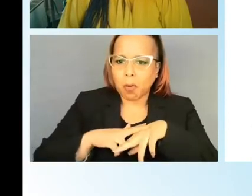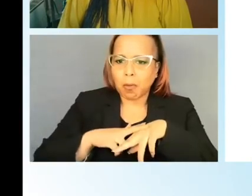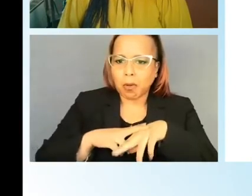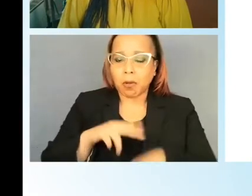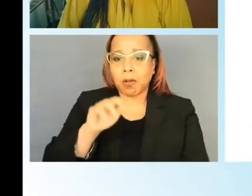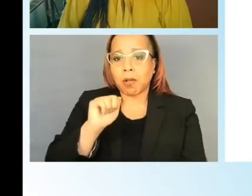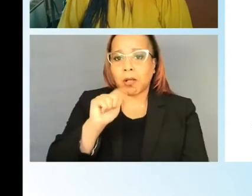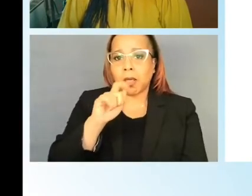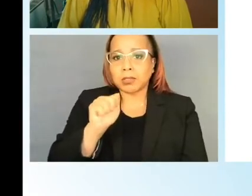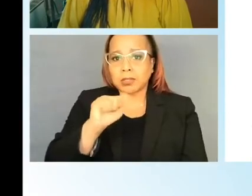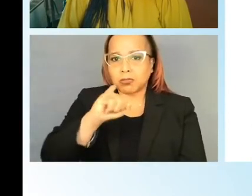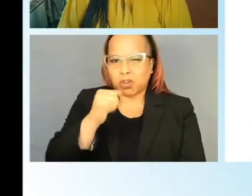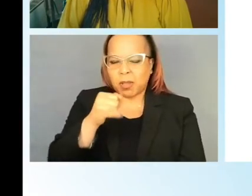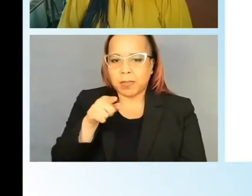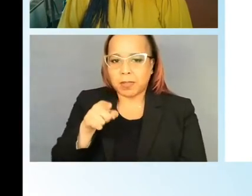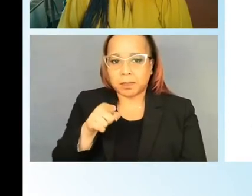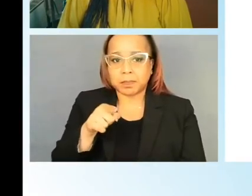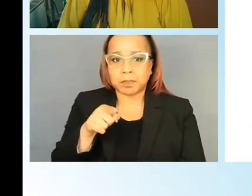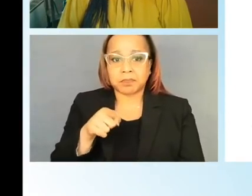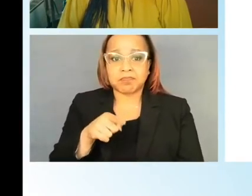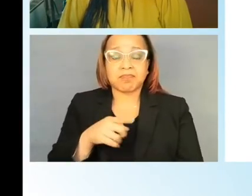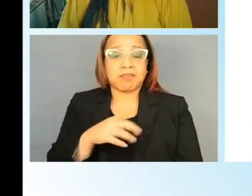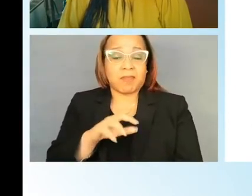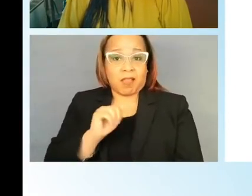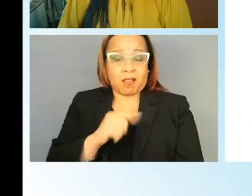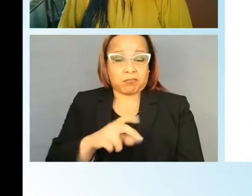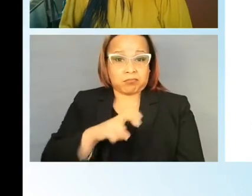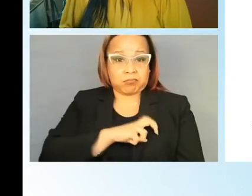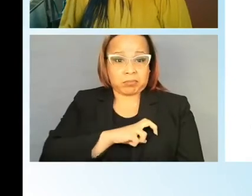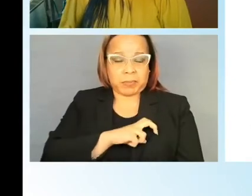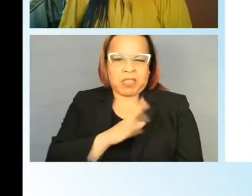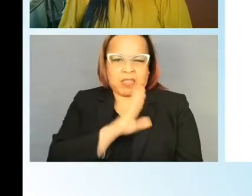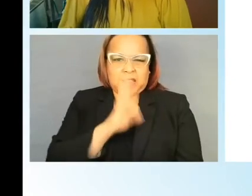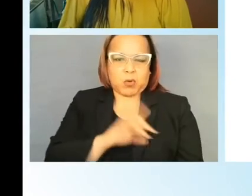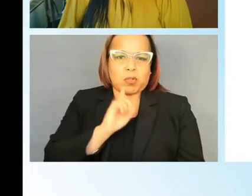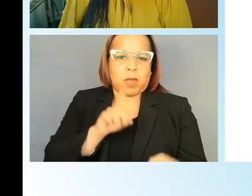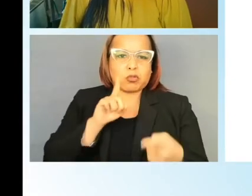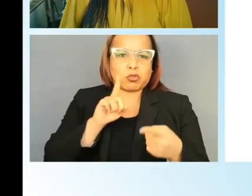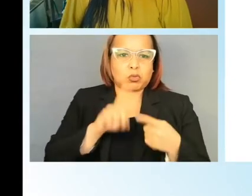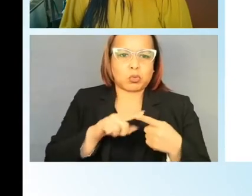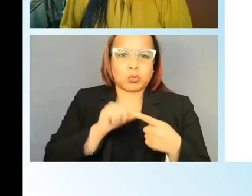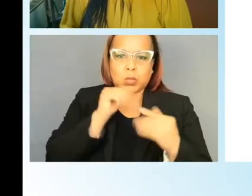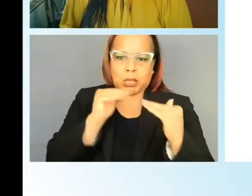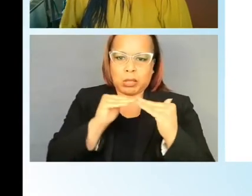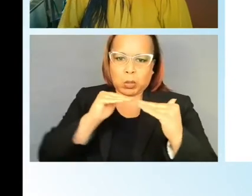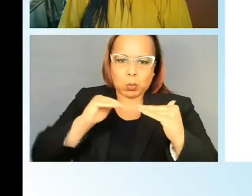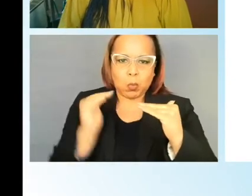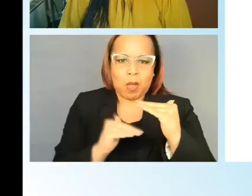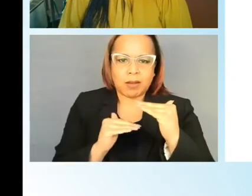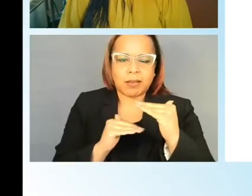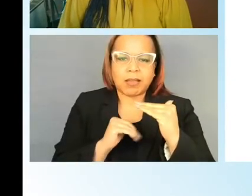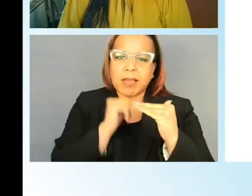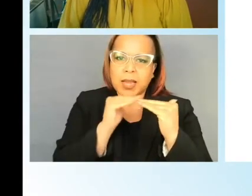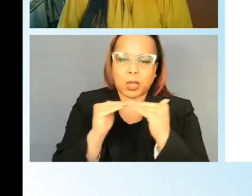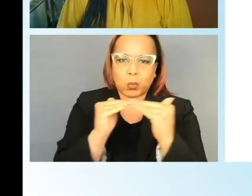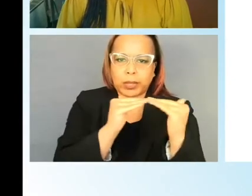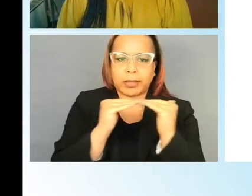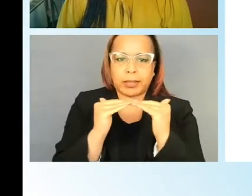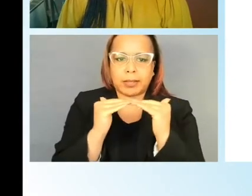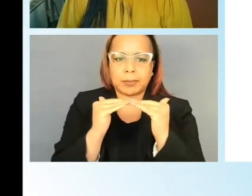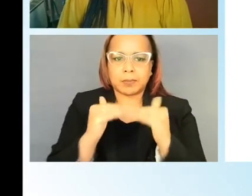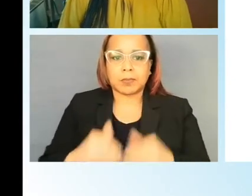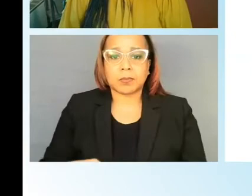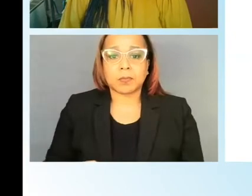Alexa James, apathy is never a response to inequality and inequity.